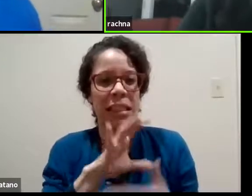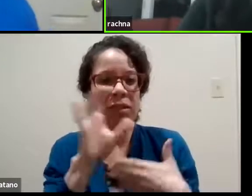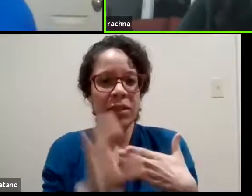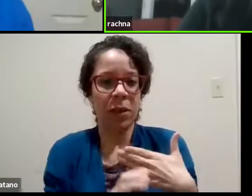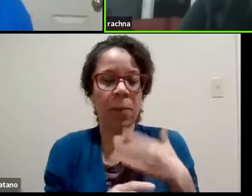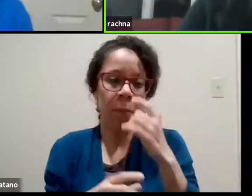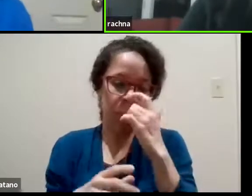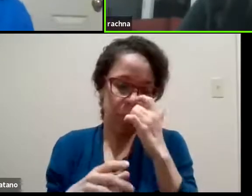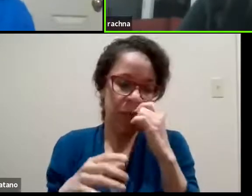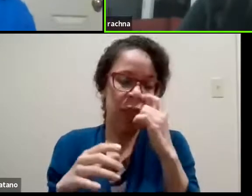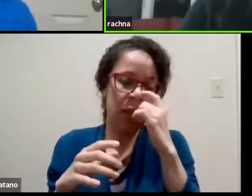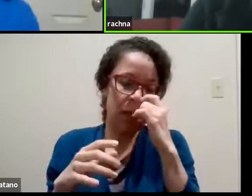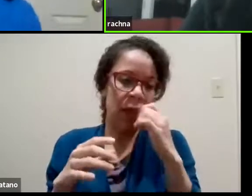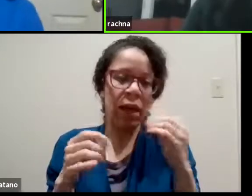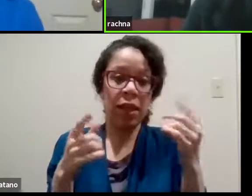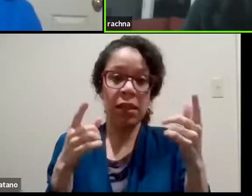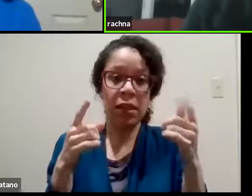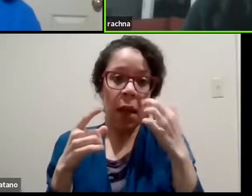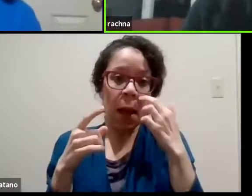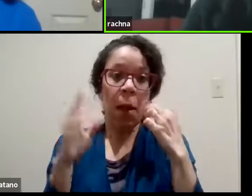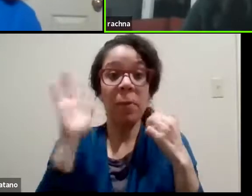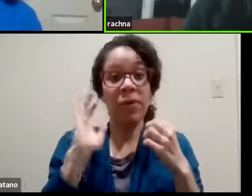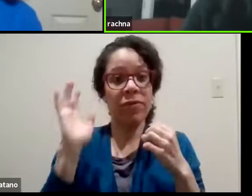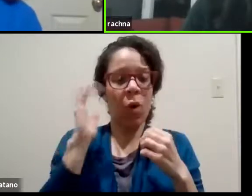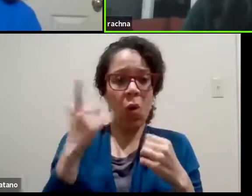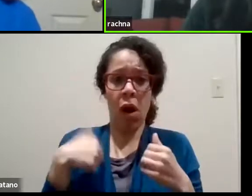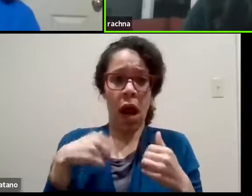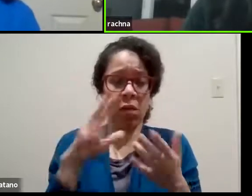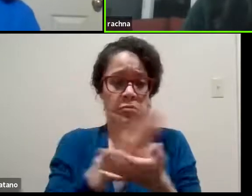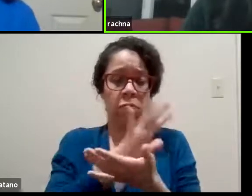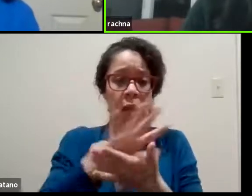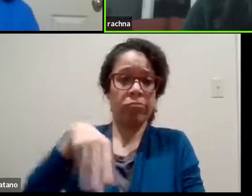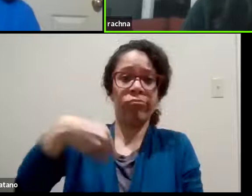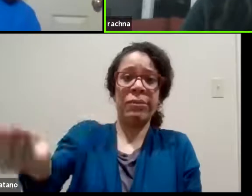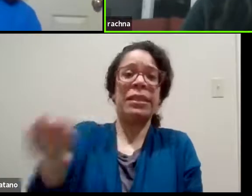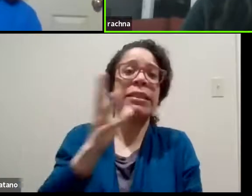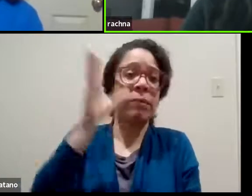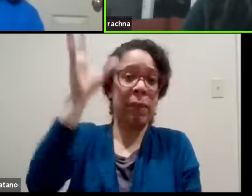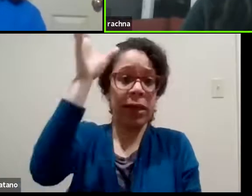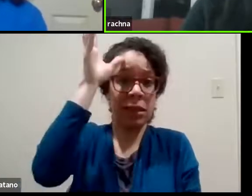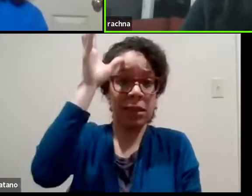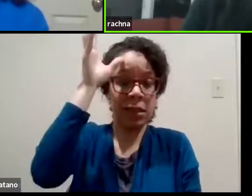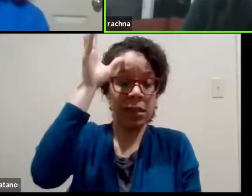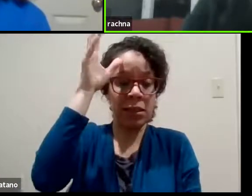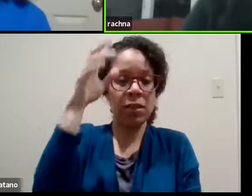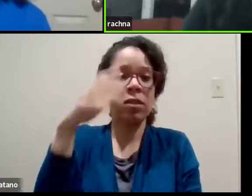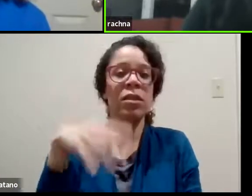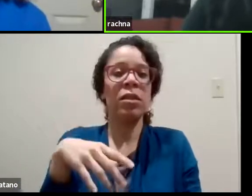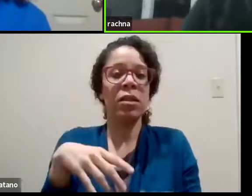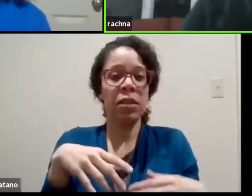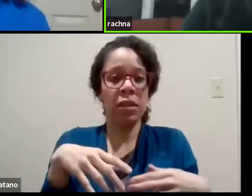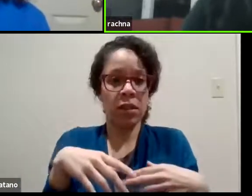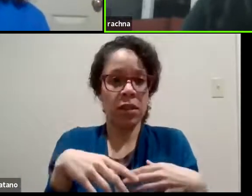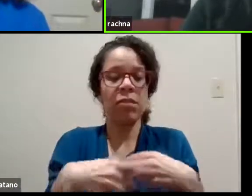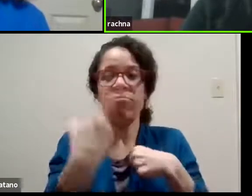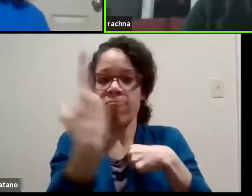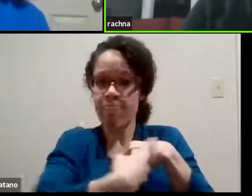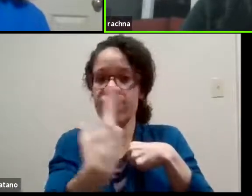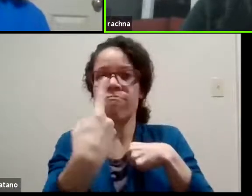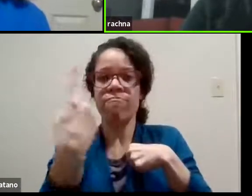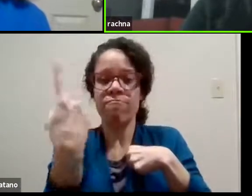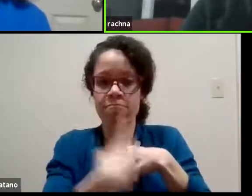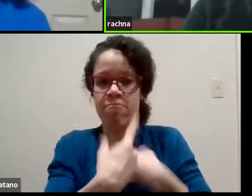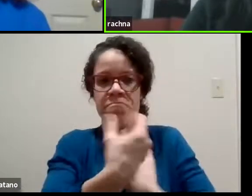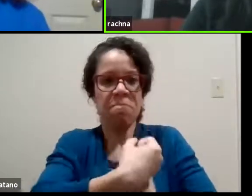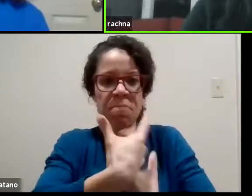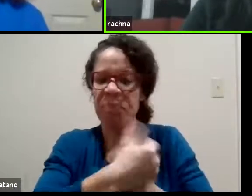gotten calls from because what I used to just give it to the parents and I've gotten very I've gotten scolding calls just